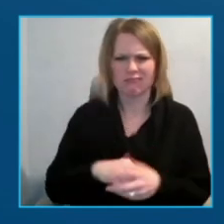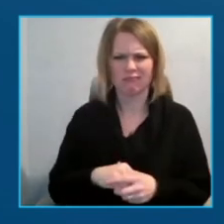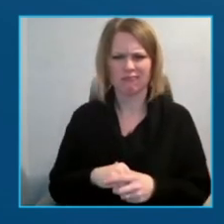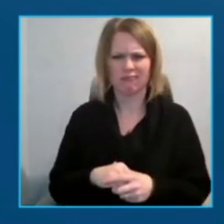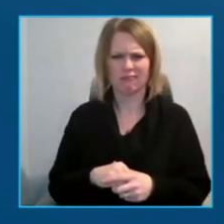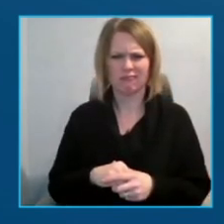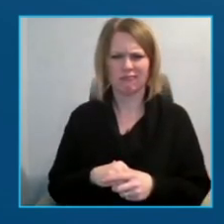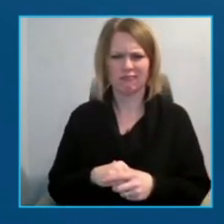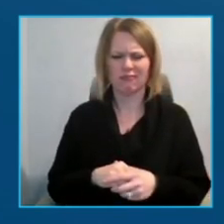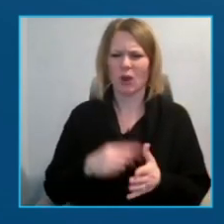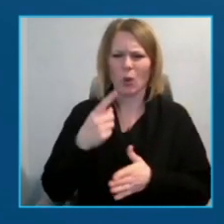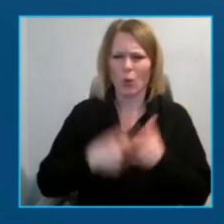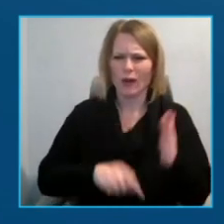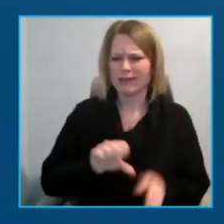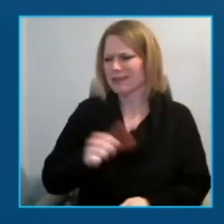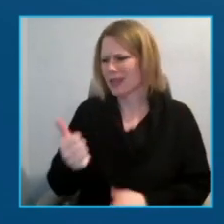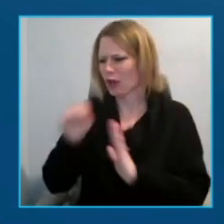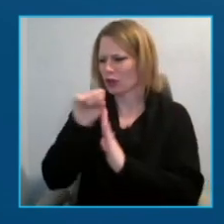committee members mean?